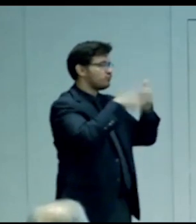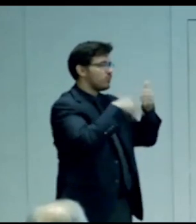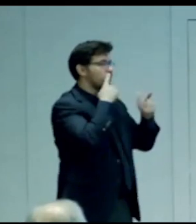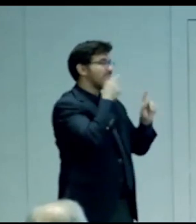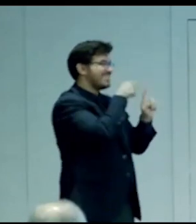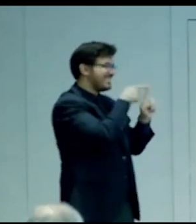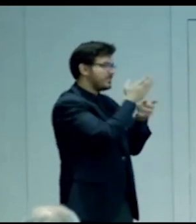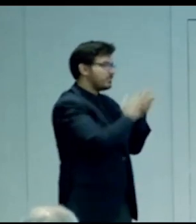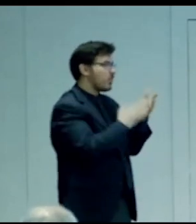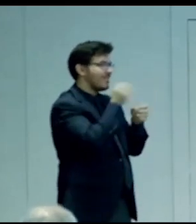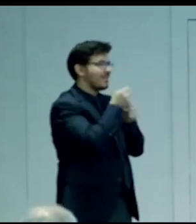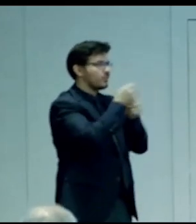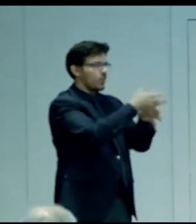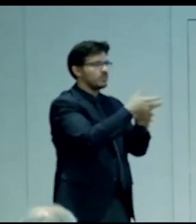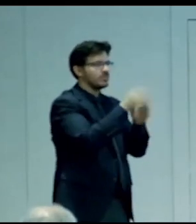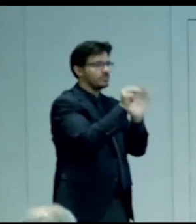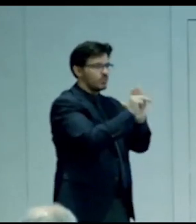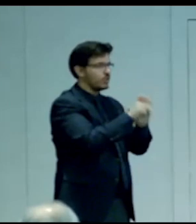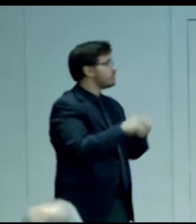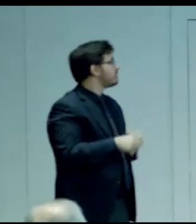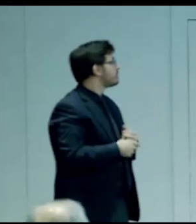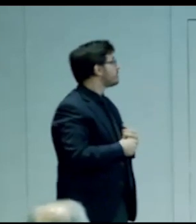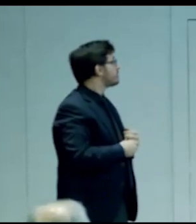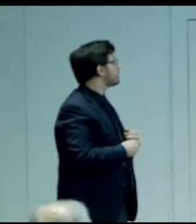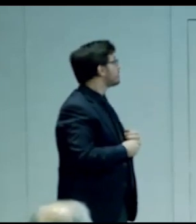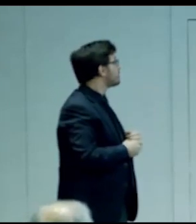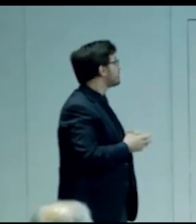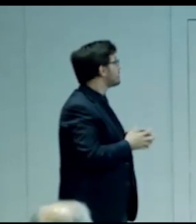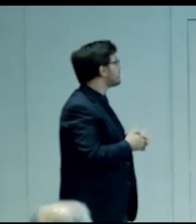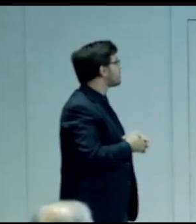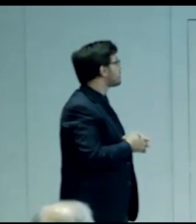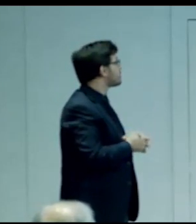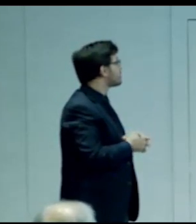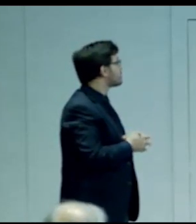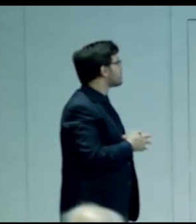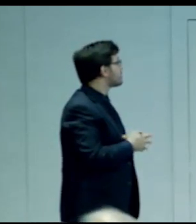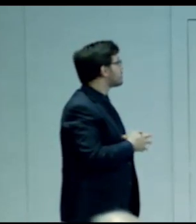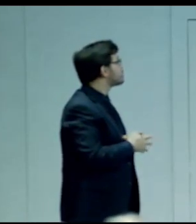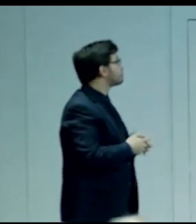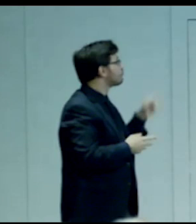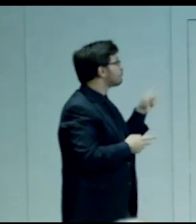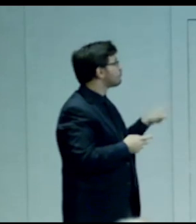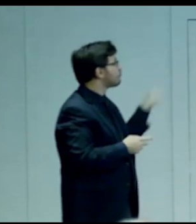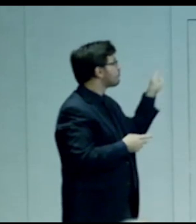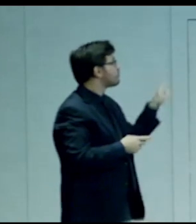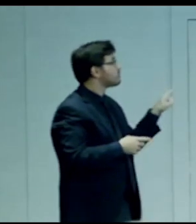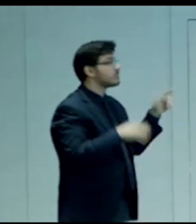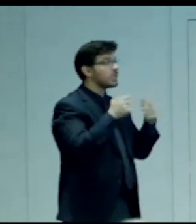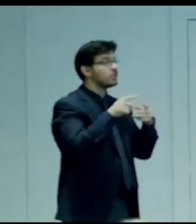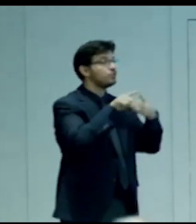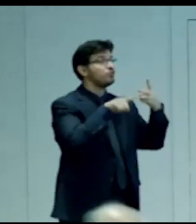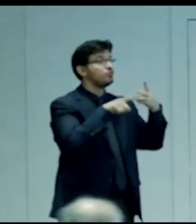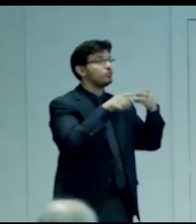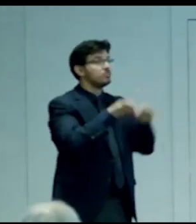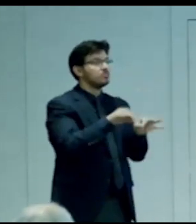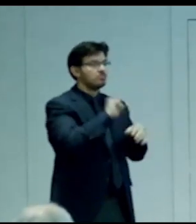of the causal model. So the next slide shows that, in fact, 2 striking things, that